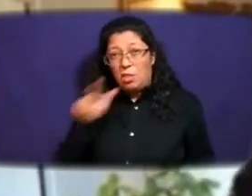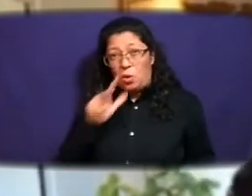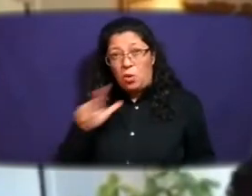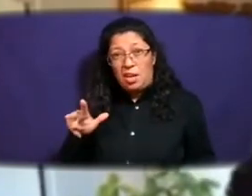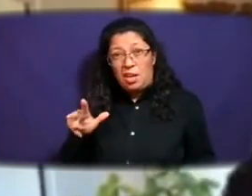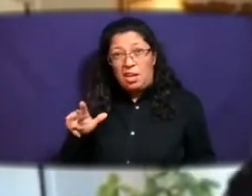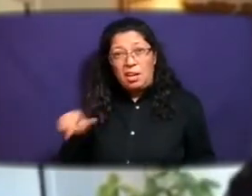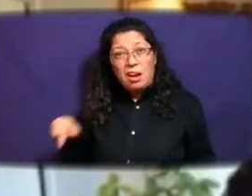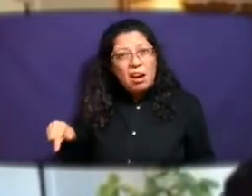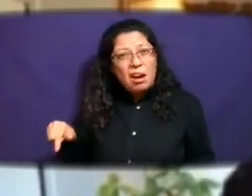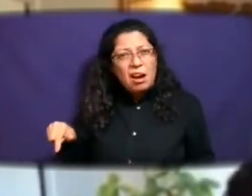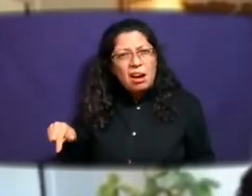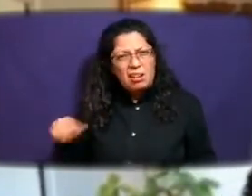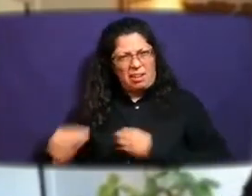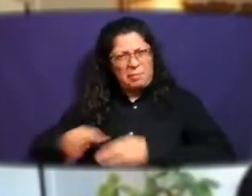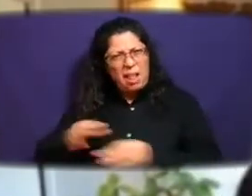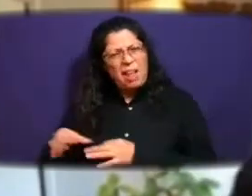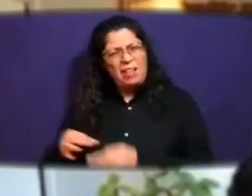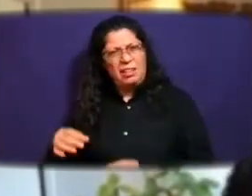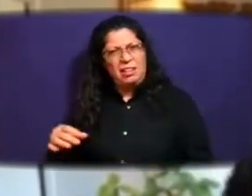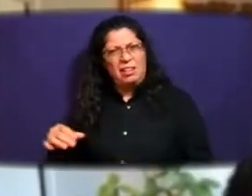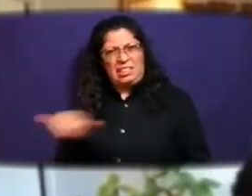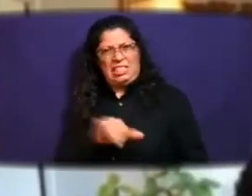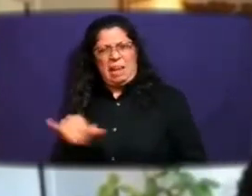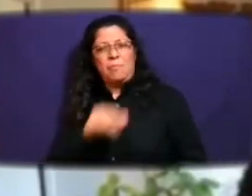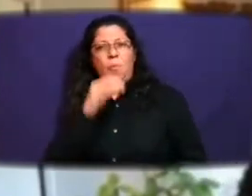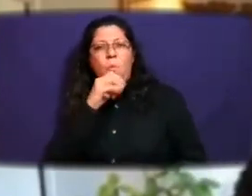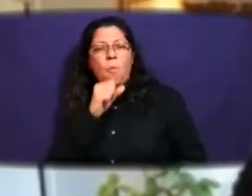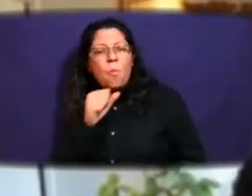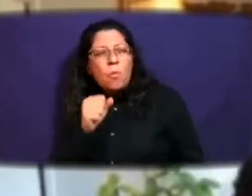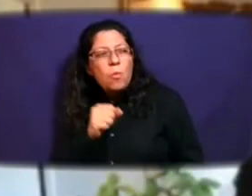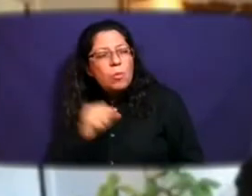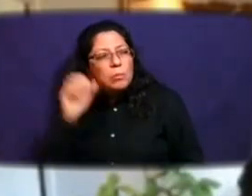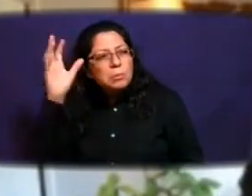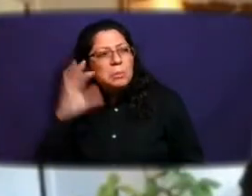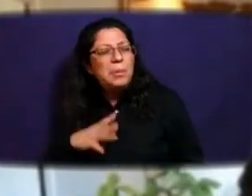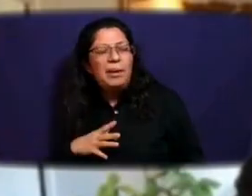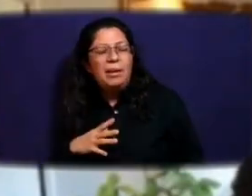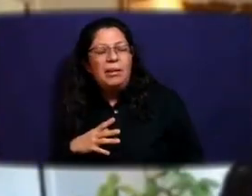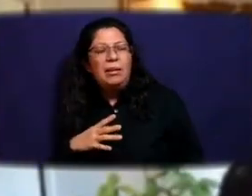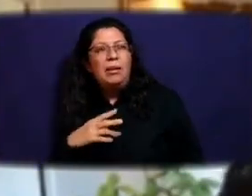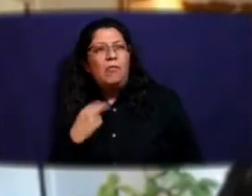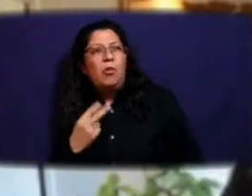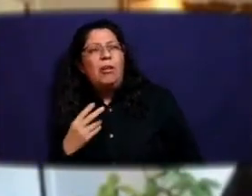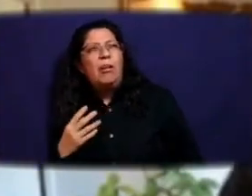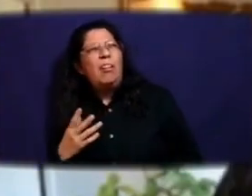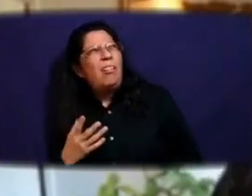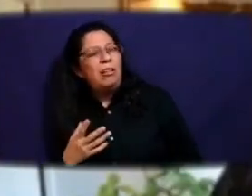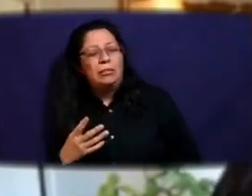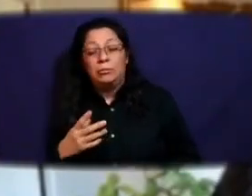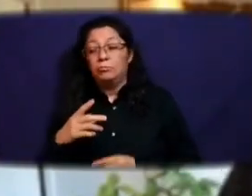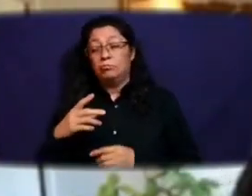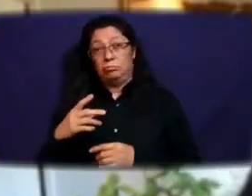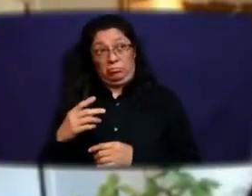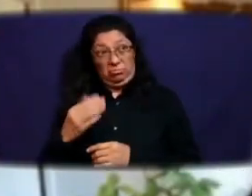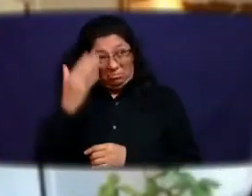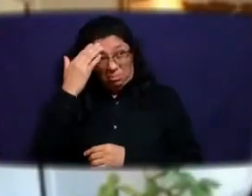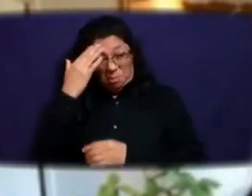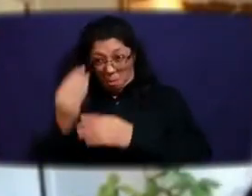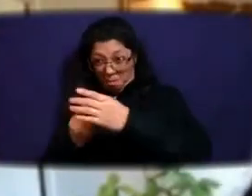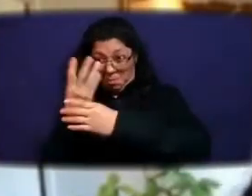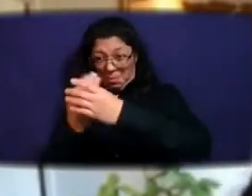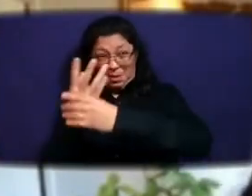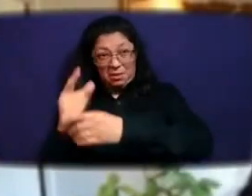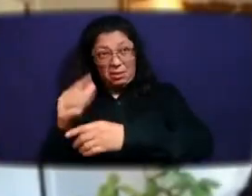explained to me in an old man's voice that when you pull something out of the